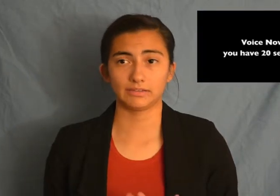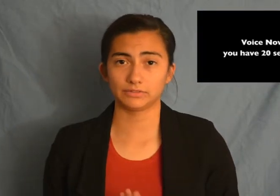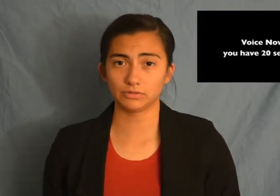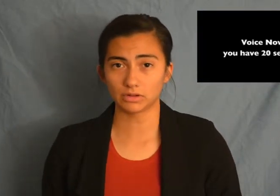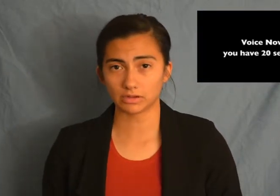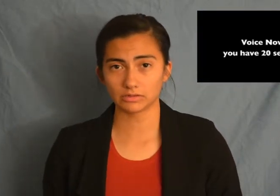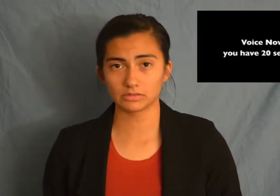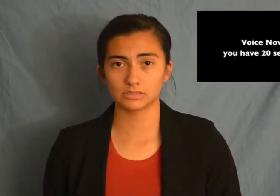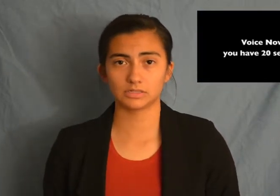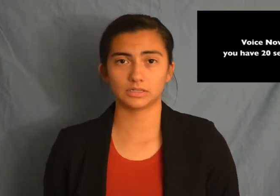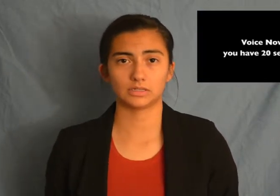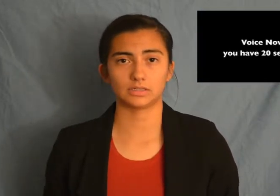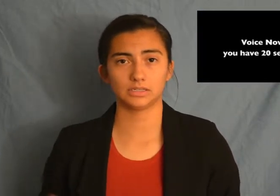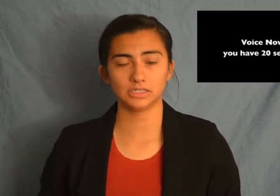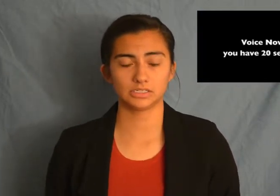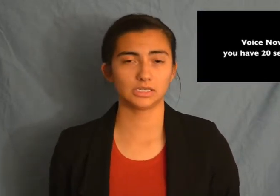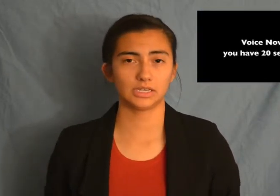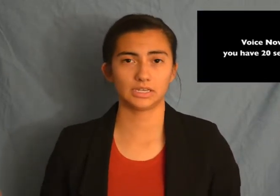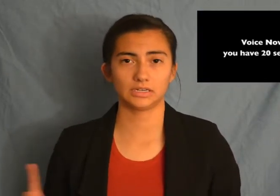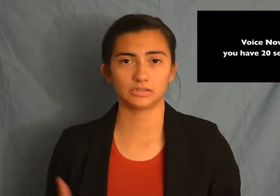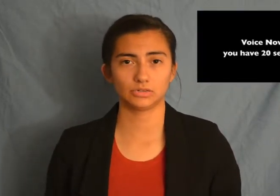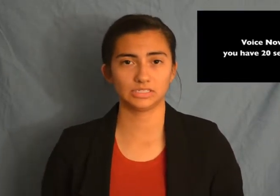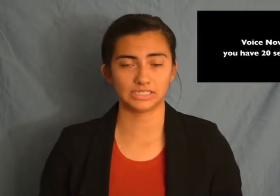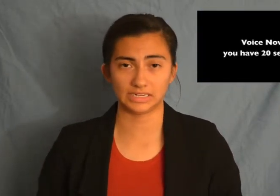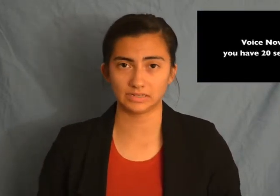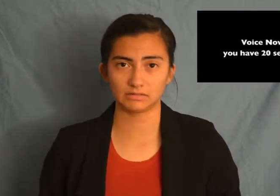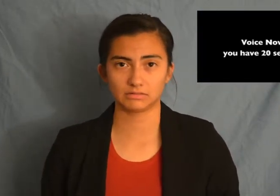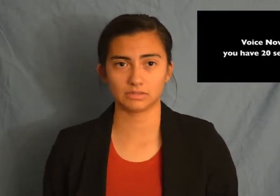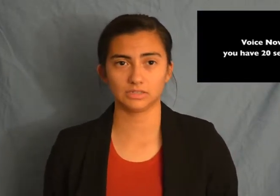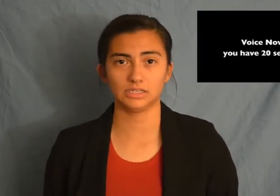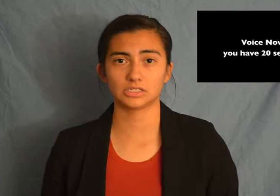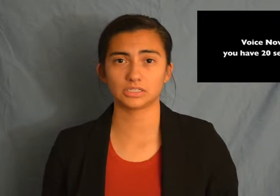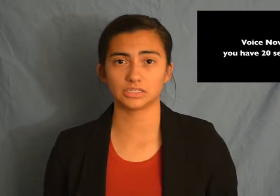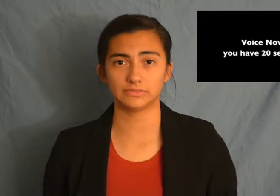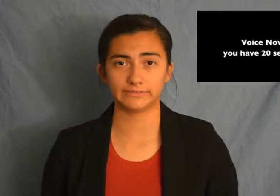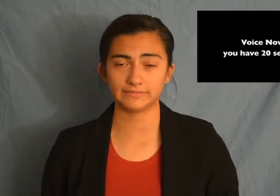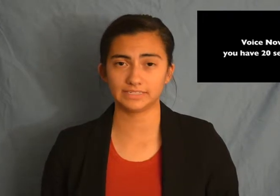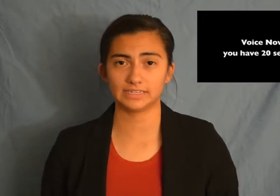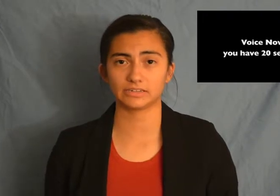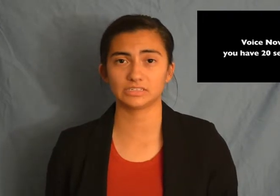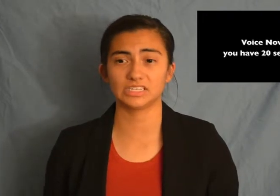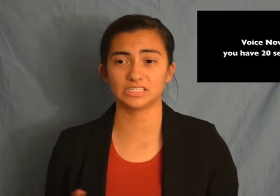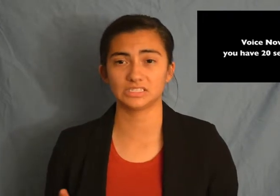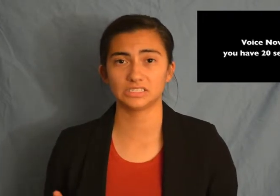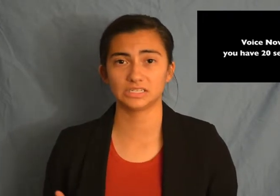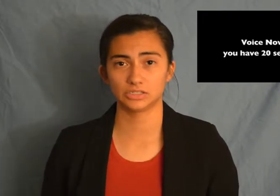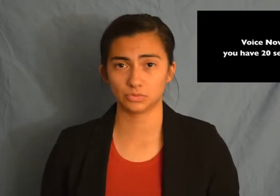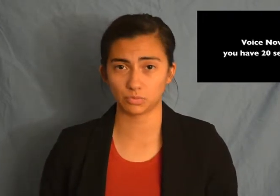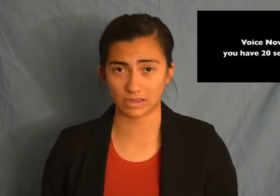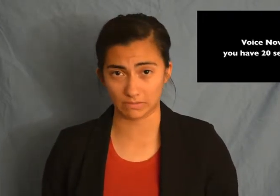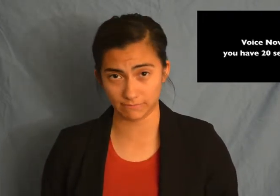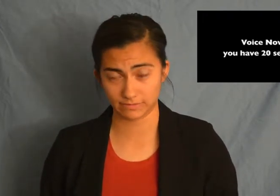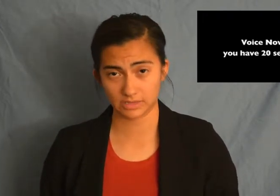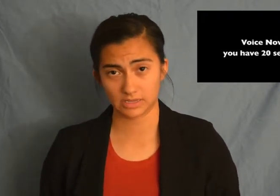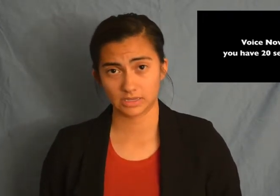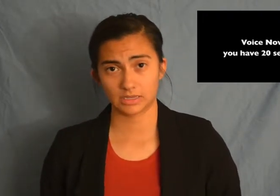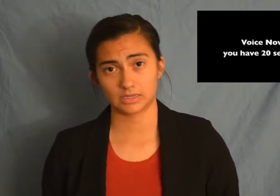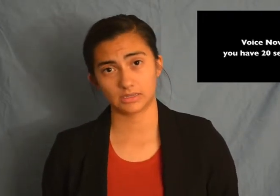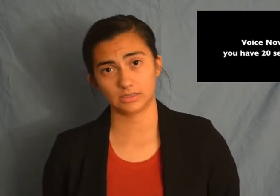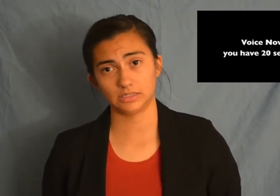I have 2 daughters, Alicia and Christina. Alicia is 15 and Christina's